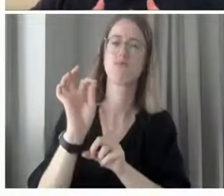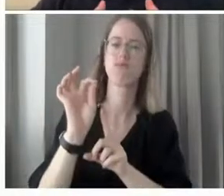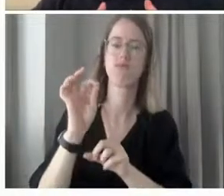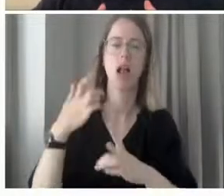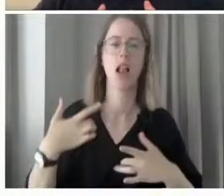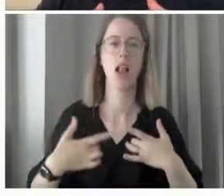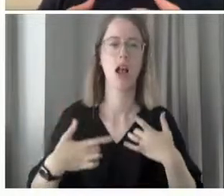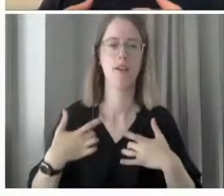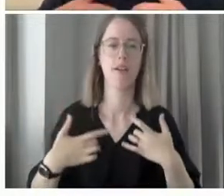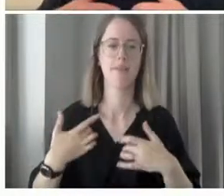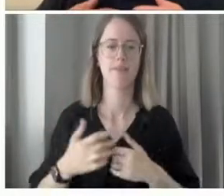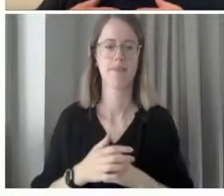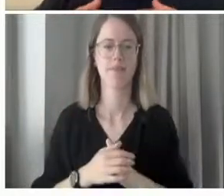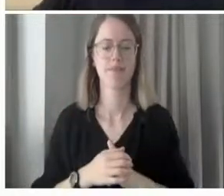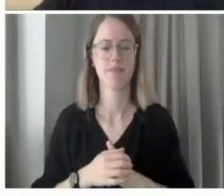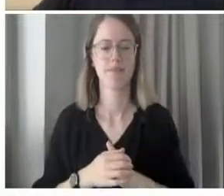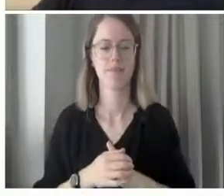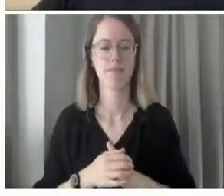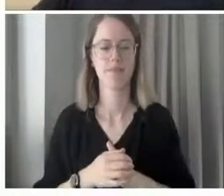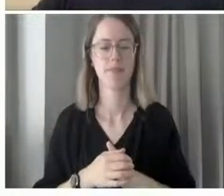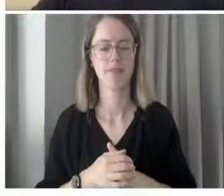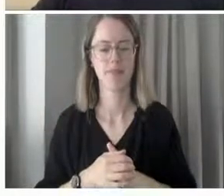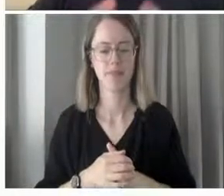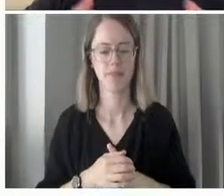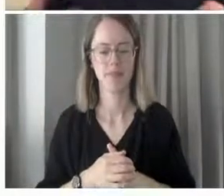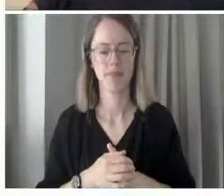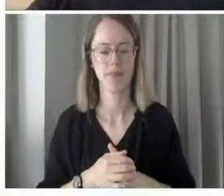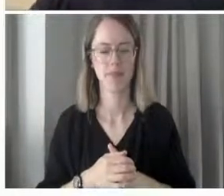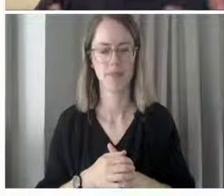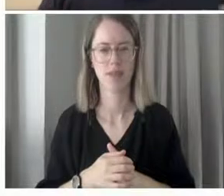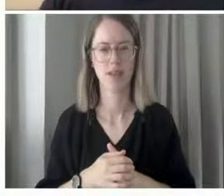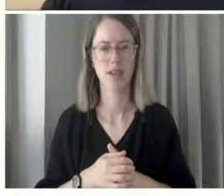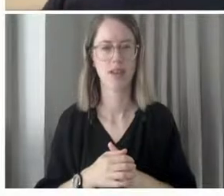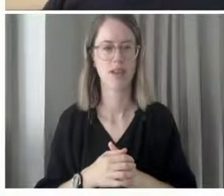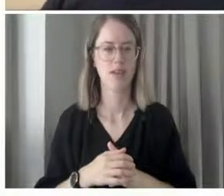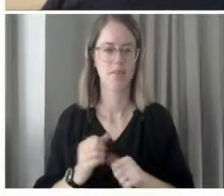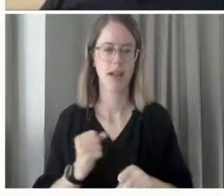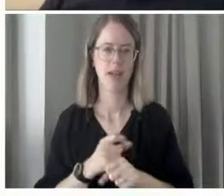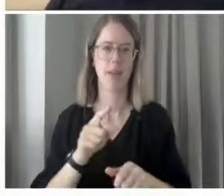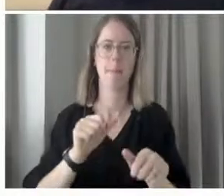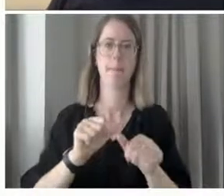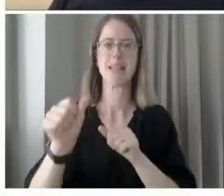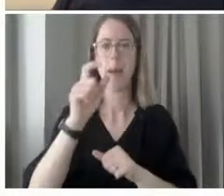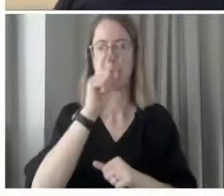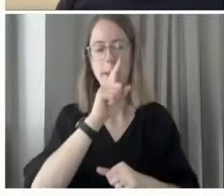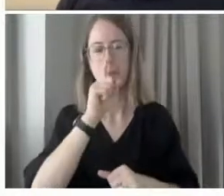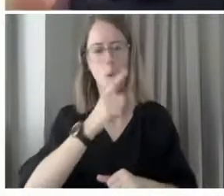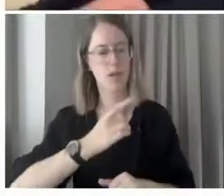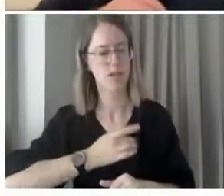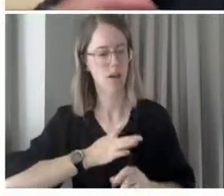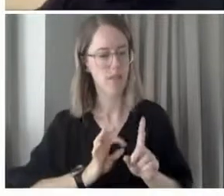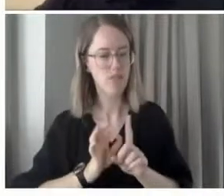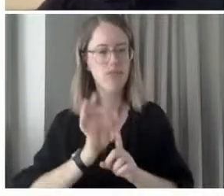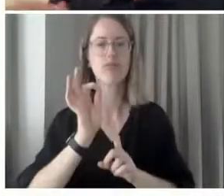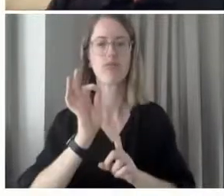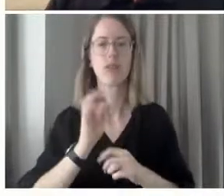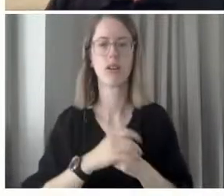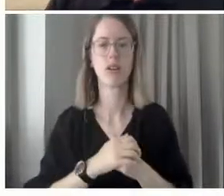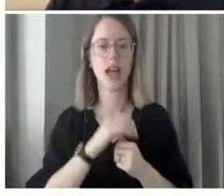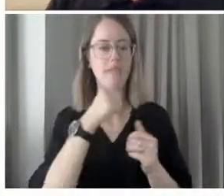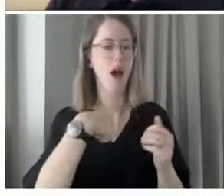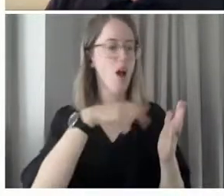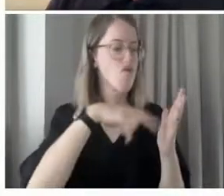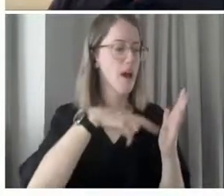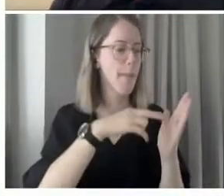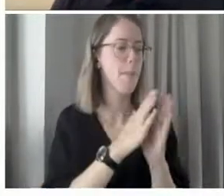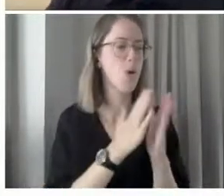and almost not just have a better life, but almost makes them better people. There's a kind of self-improvement element to this. It's like, if I read lots of books, I'd